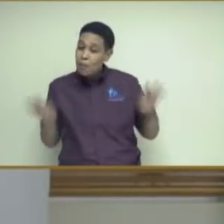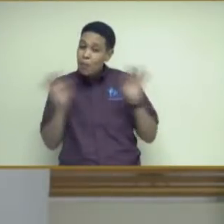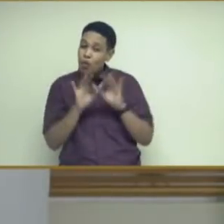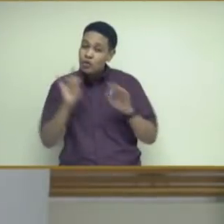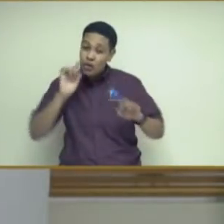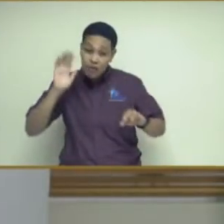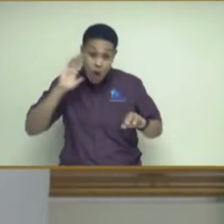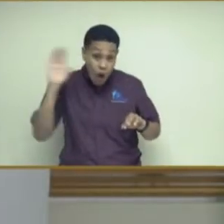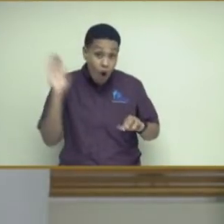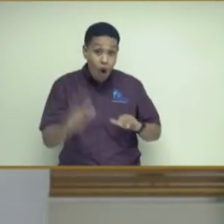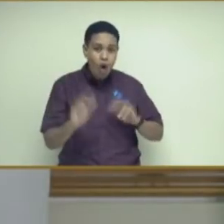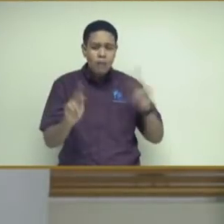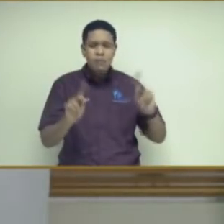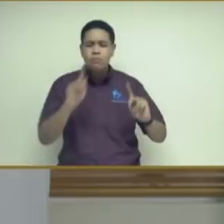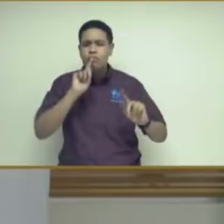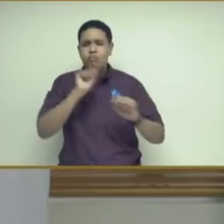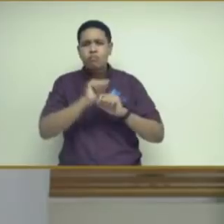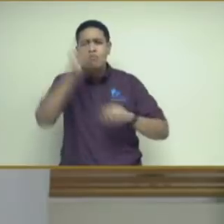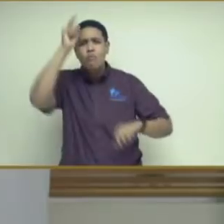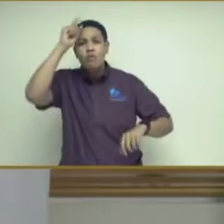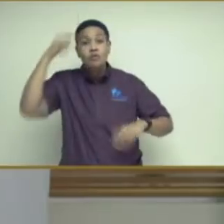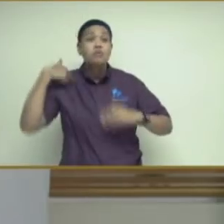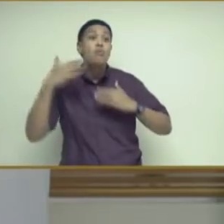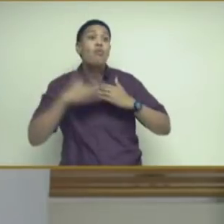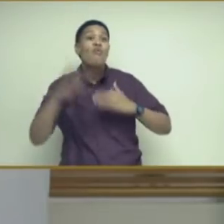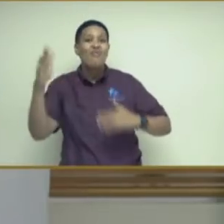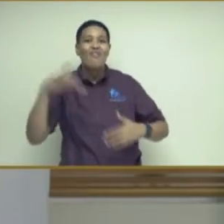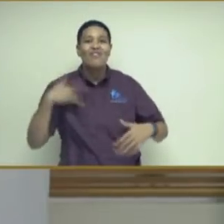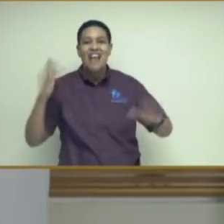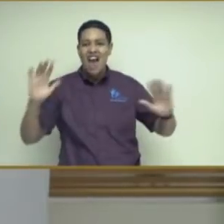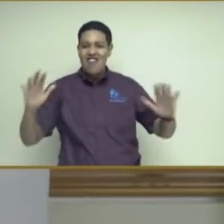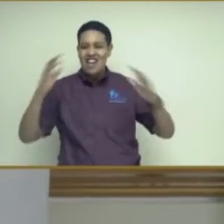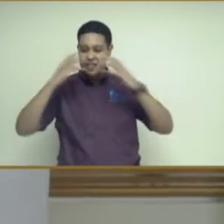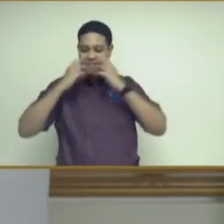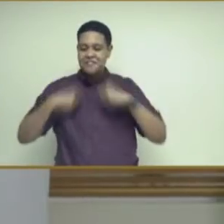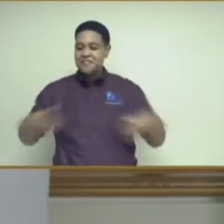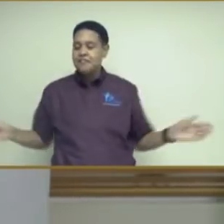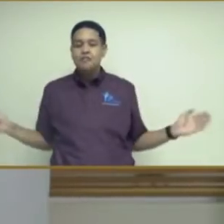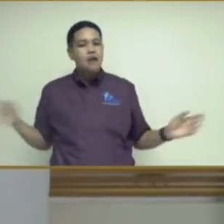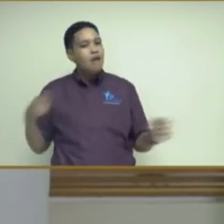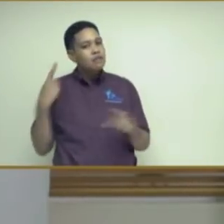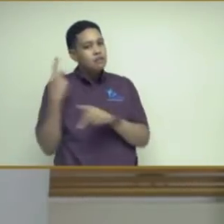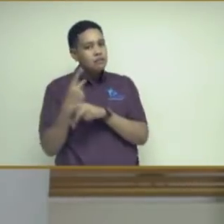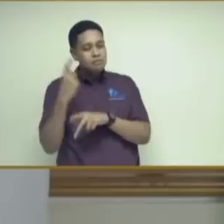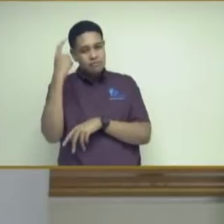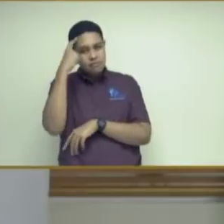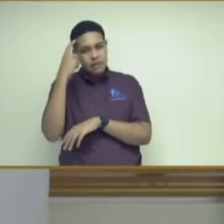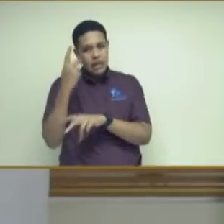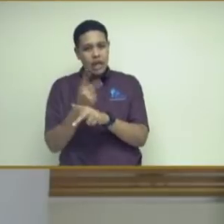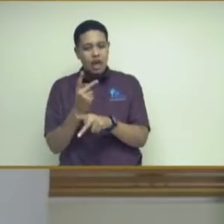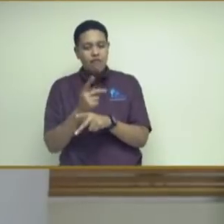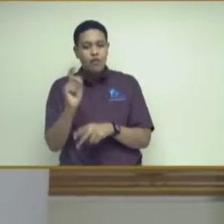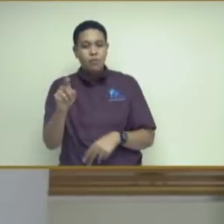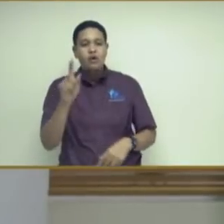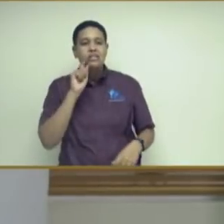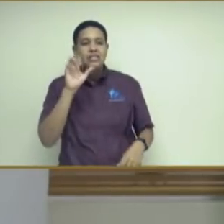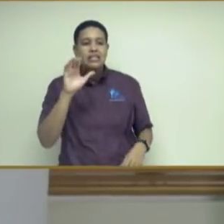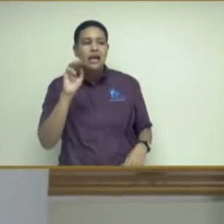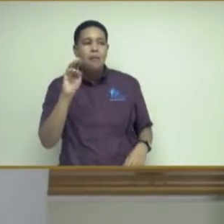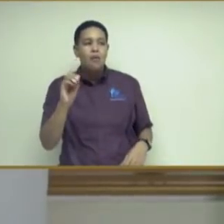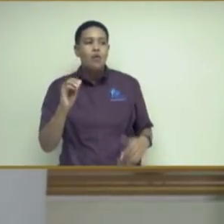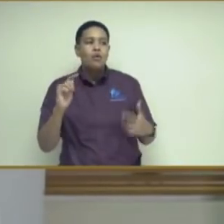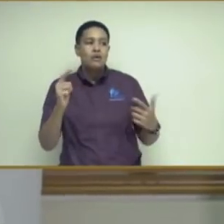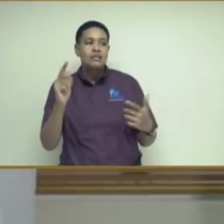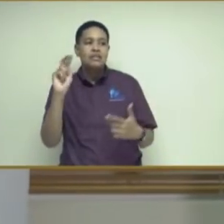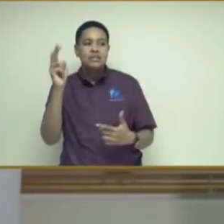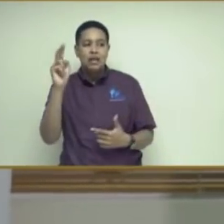all persons understanding that as we move forward, we have to continue to be careful. CMO, you want to address the second